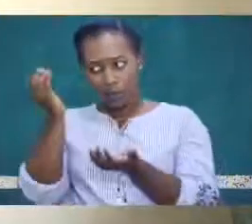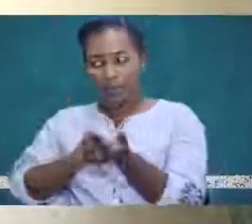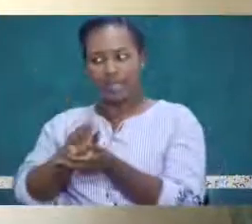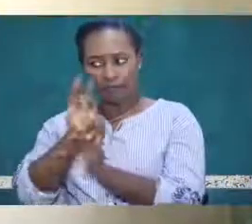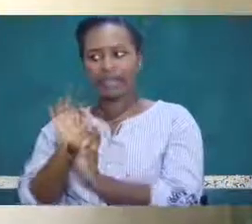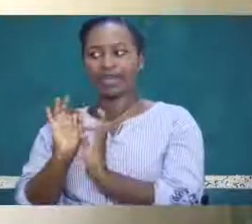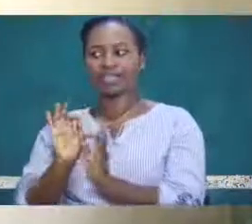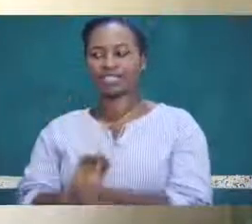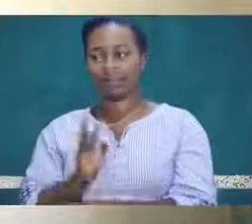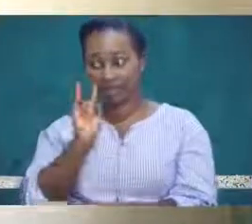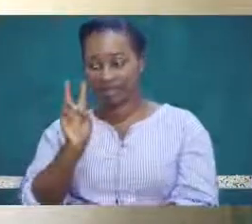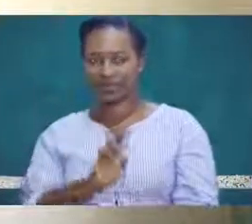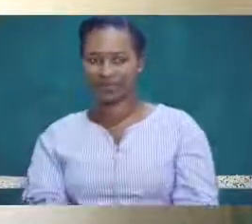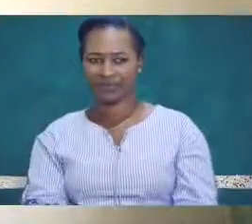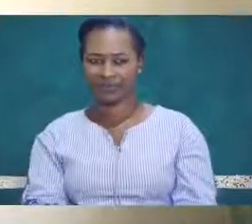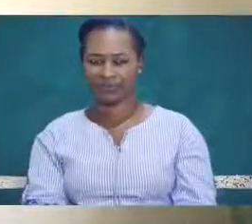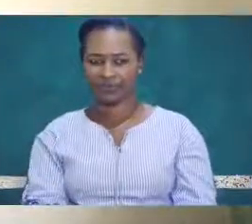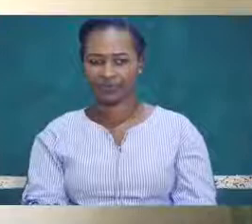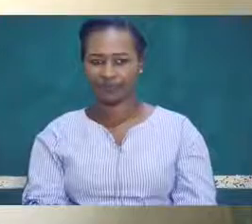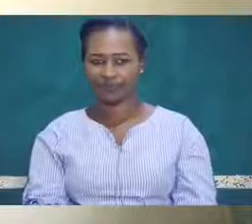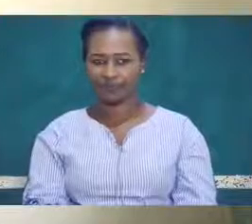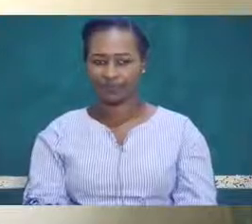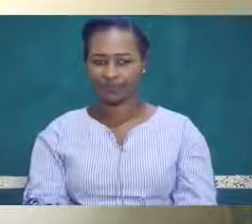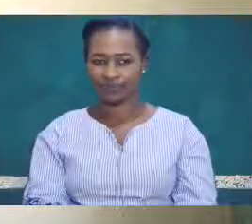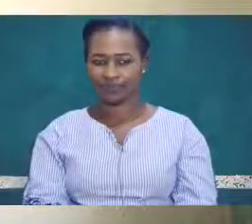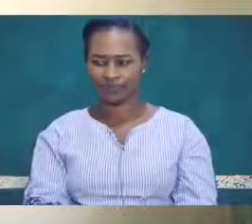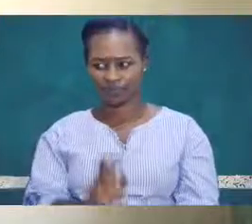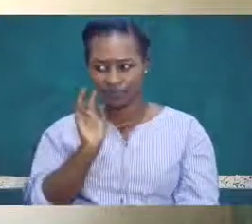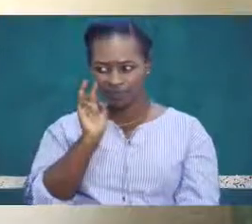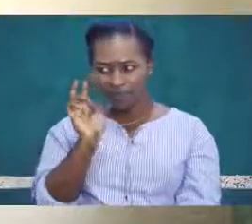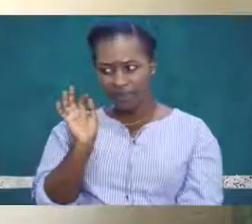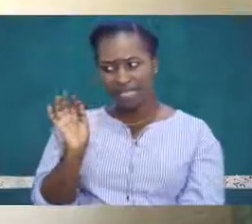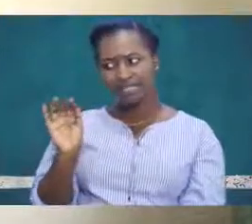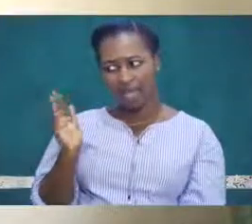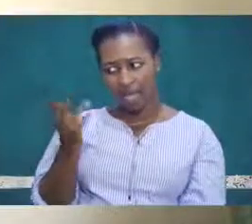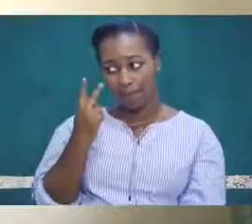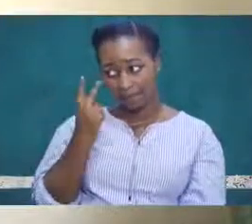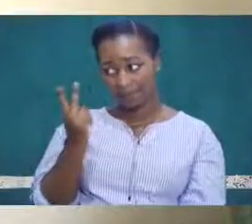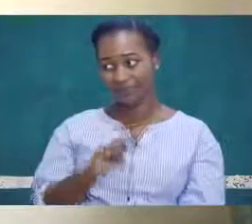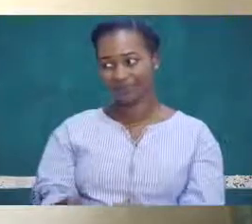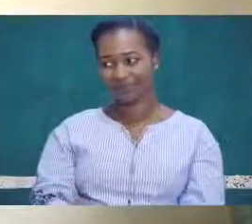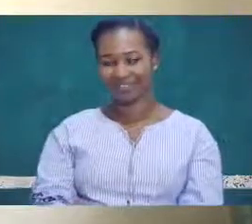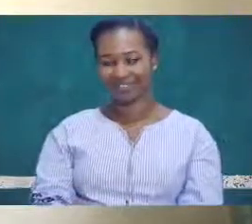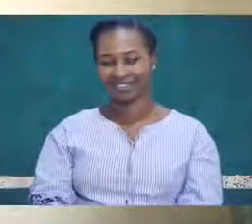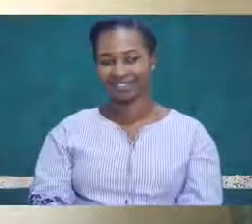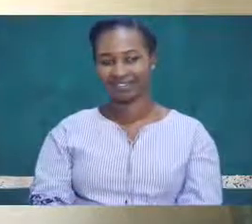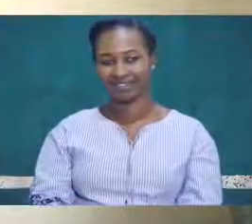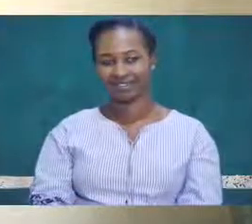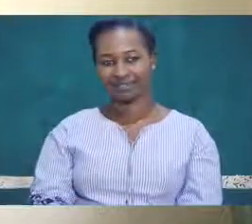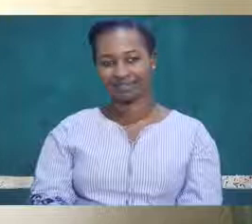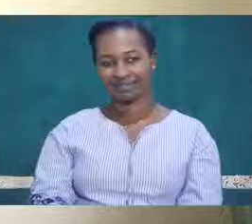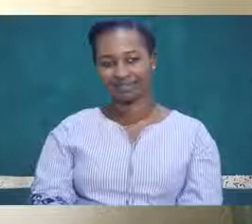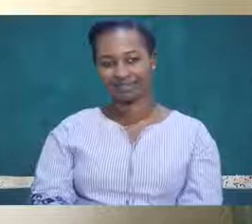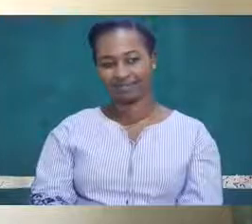second marble again. So I'm releasing the marble. The velocity at this point is the initial velocity at point A.